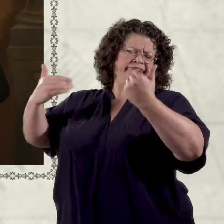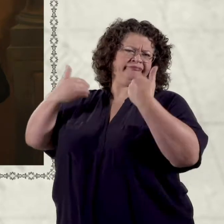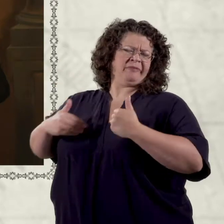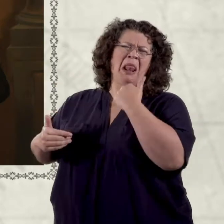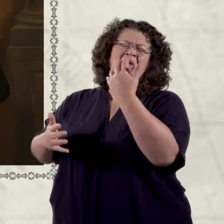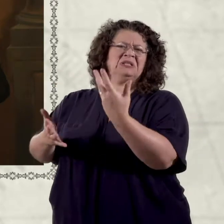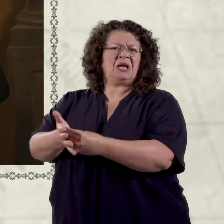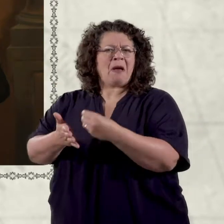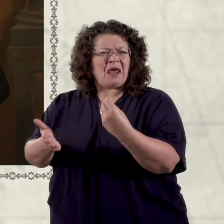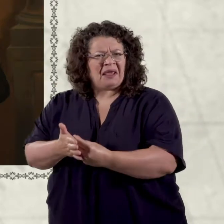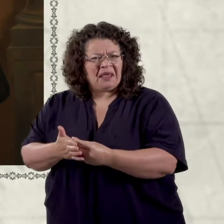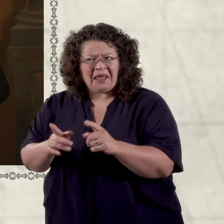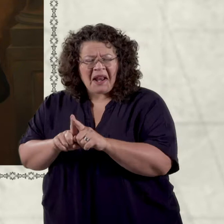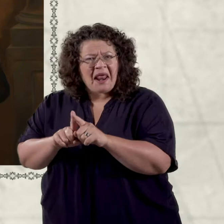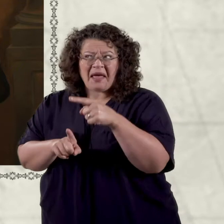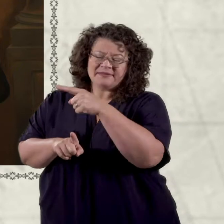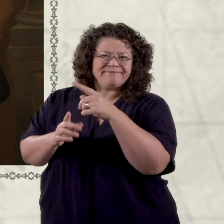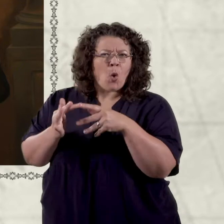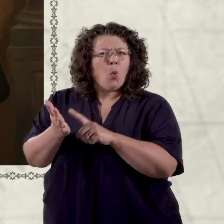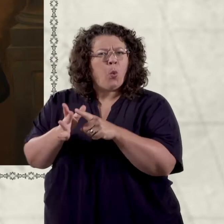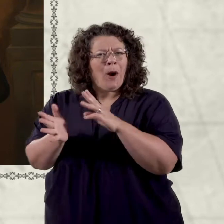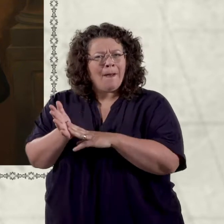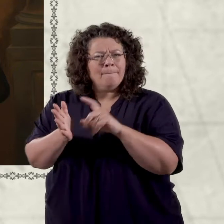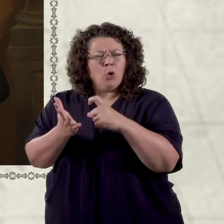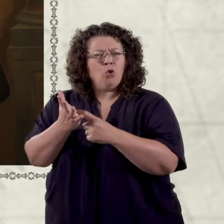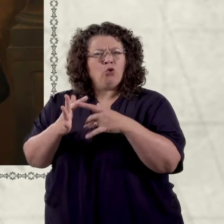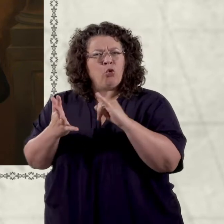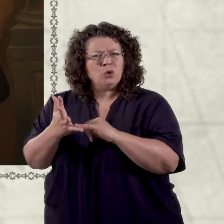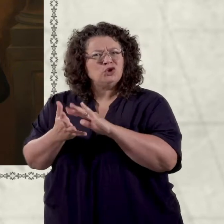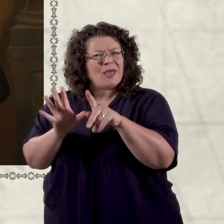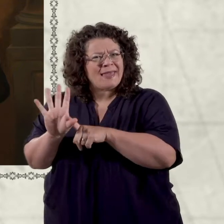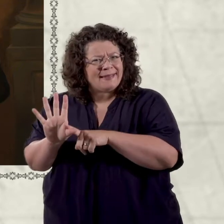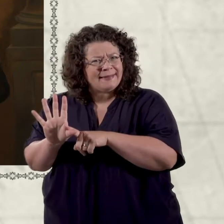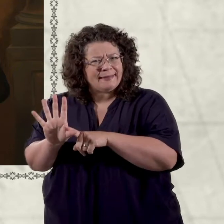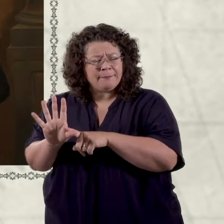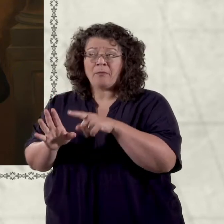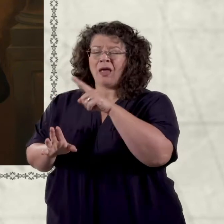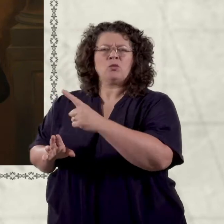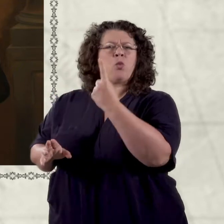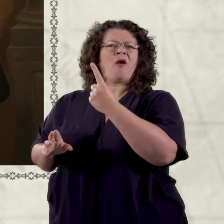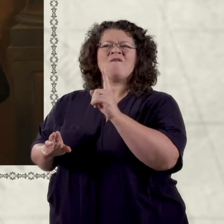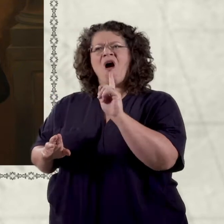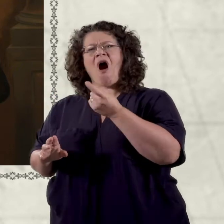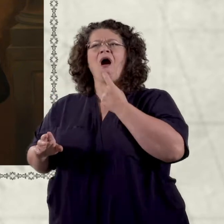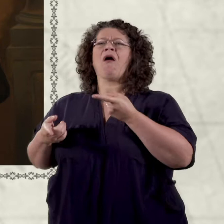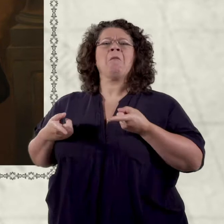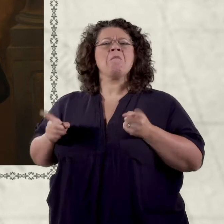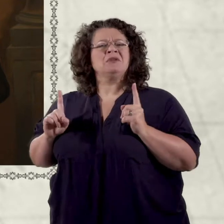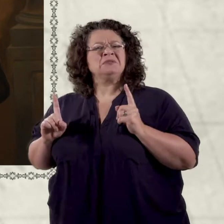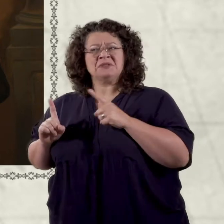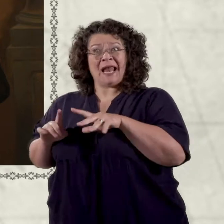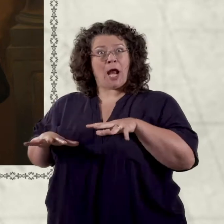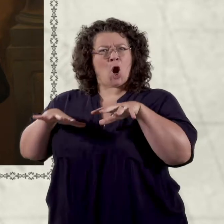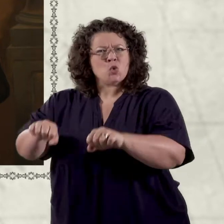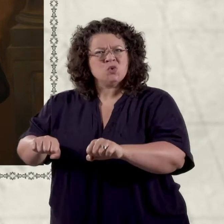like William Crochet. He was one of the ironmasters, and he owned the ironworks. He was